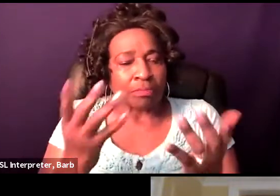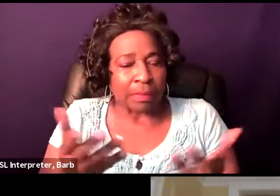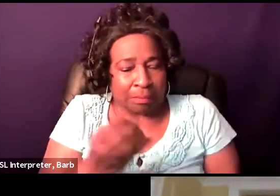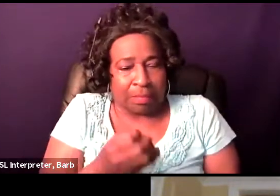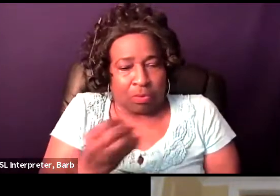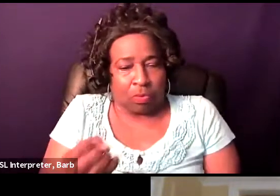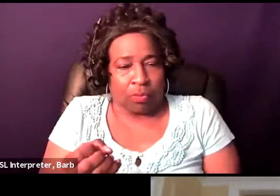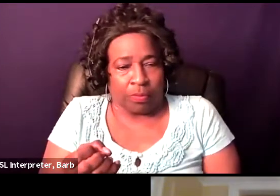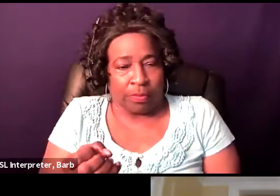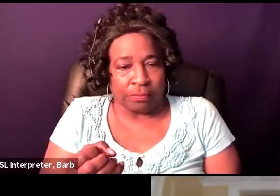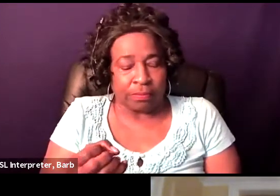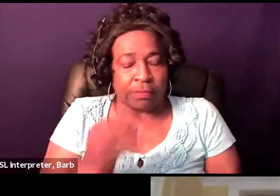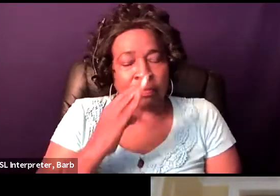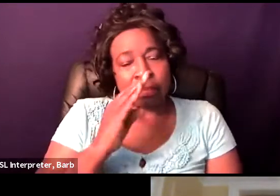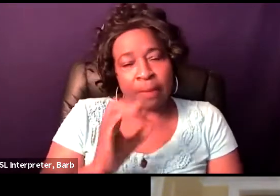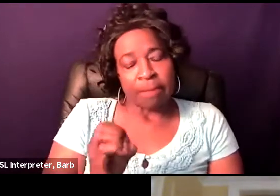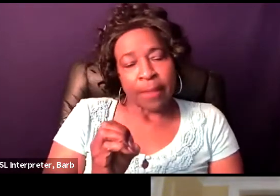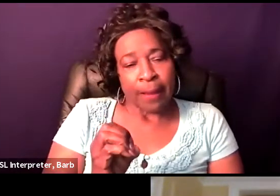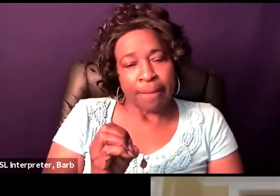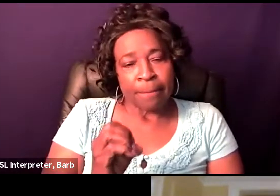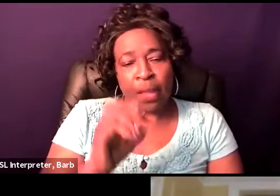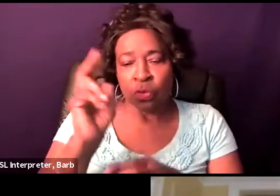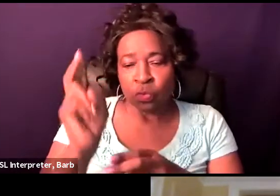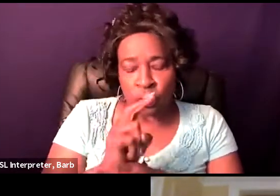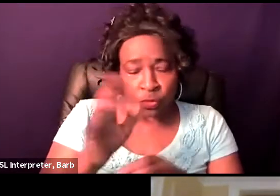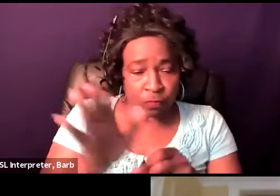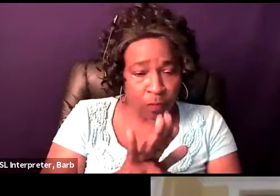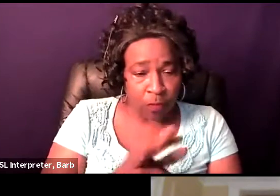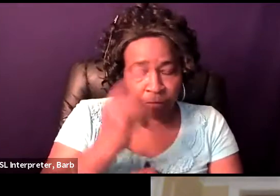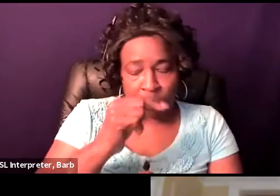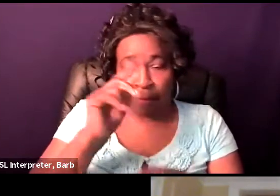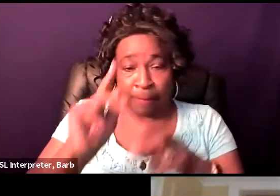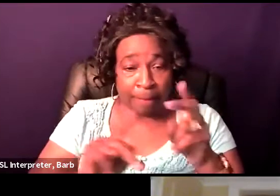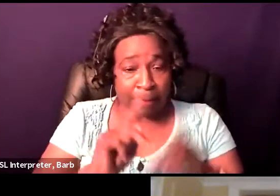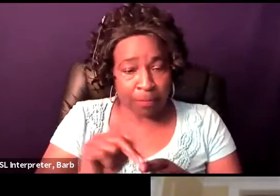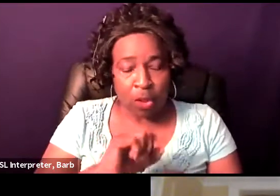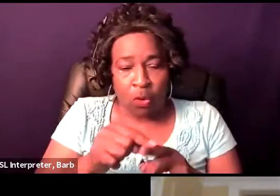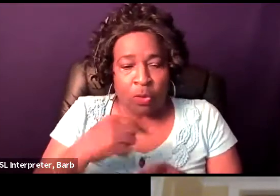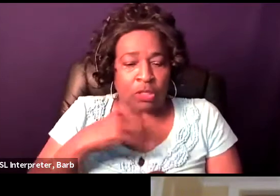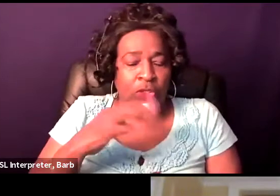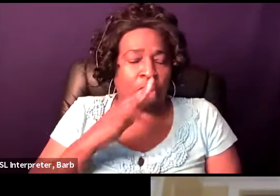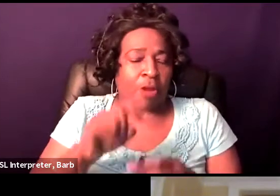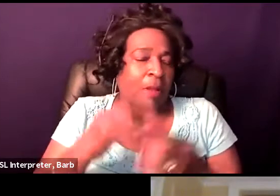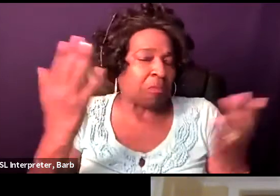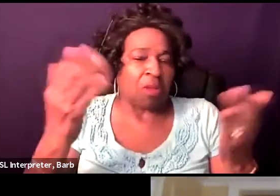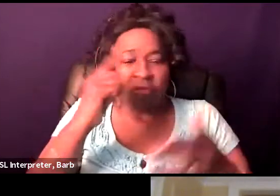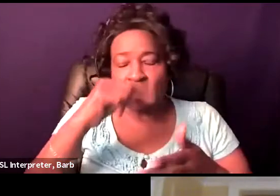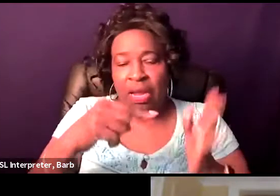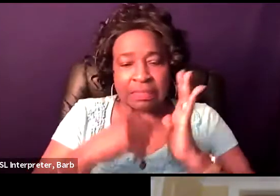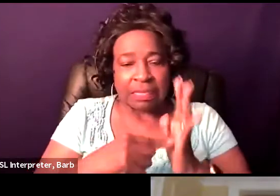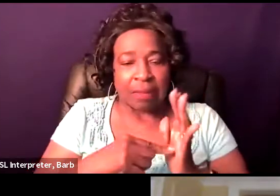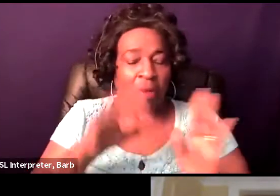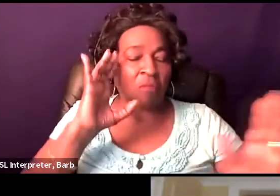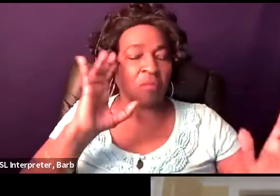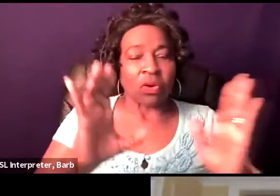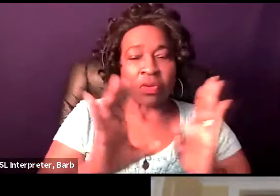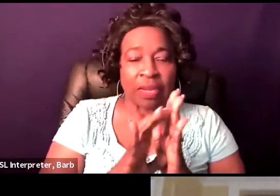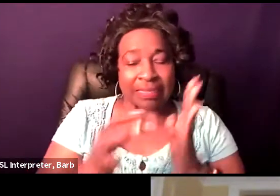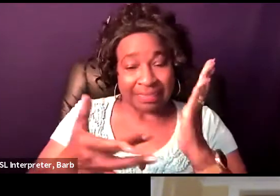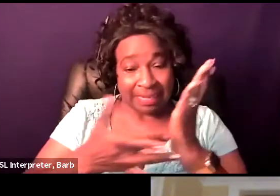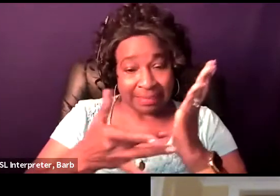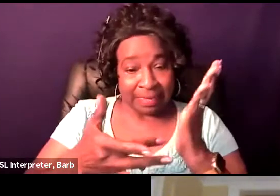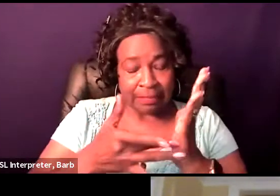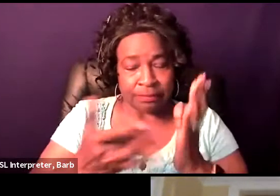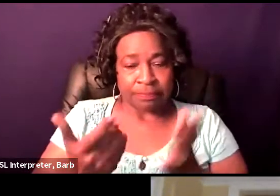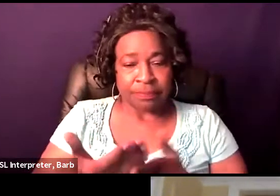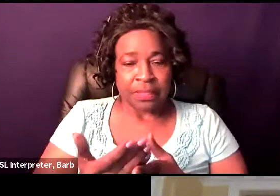to be useful for the people. You know, when we're talking about, let's say, photographic technologies,